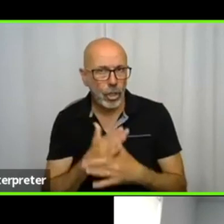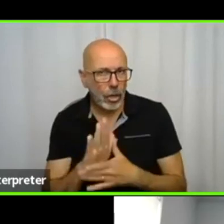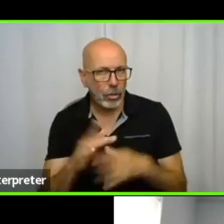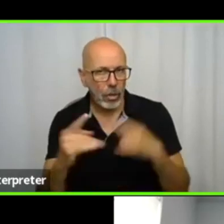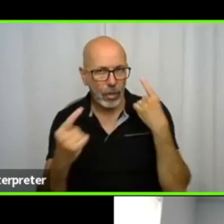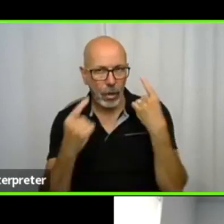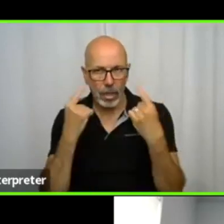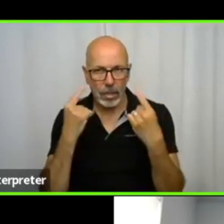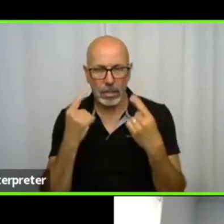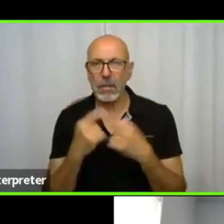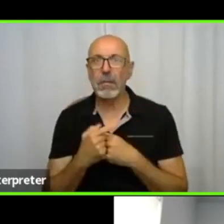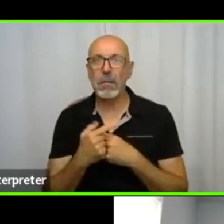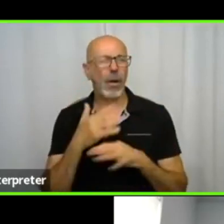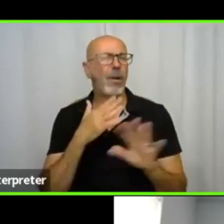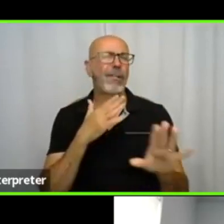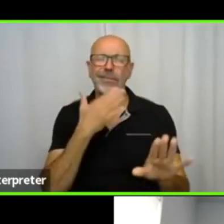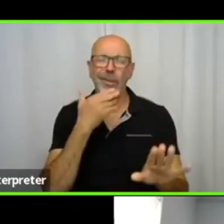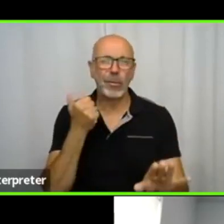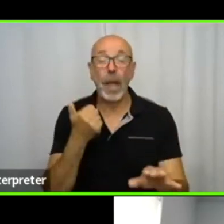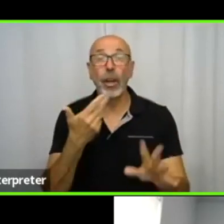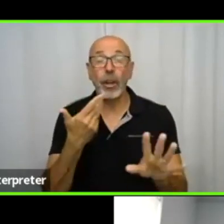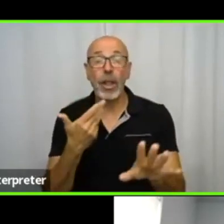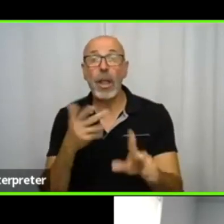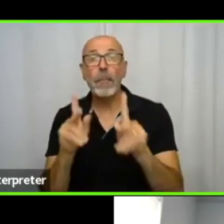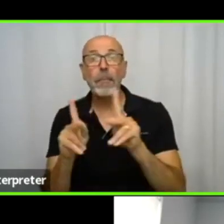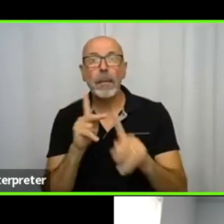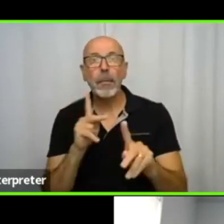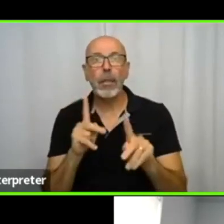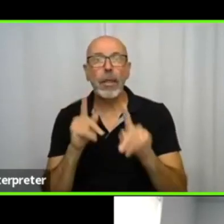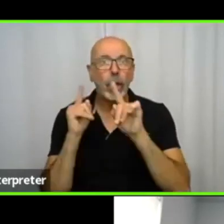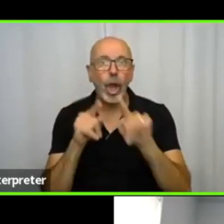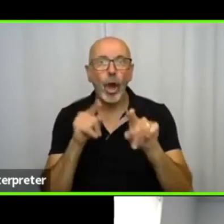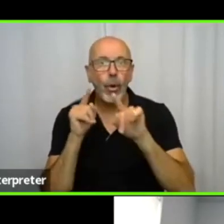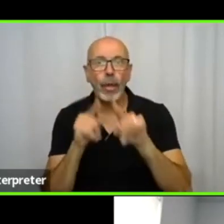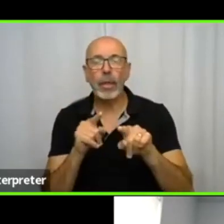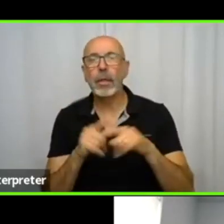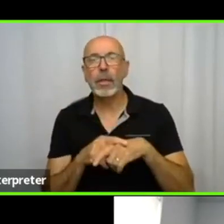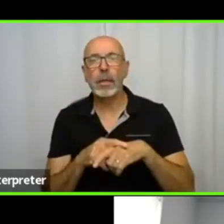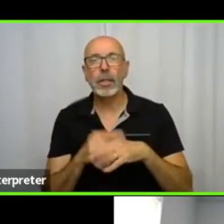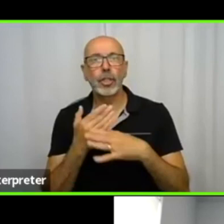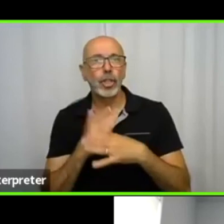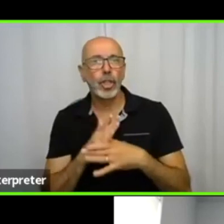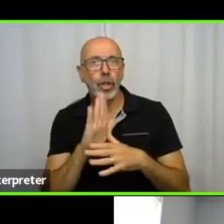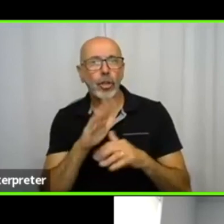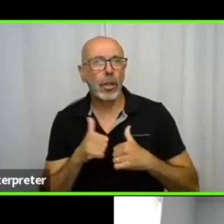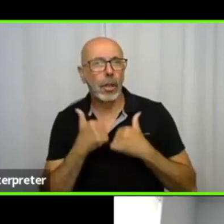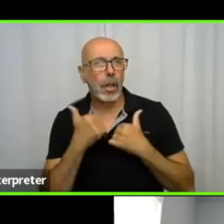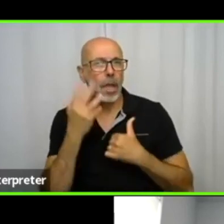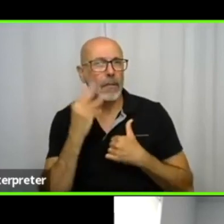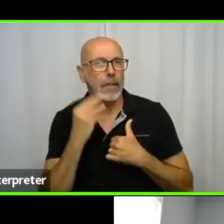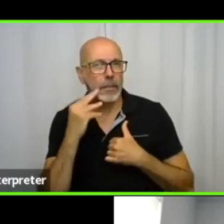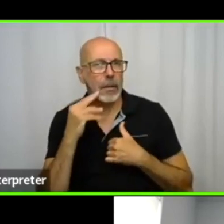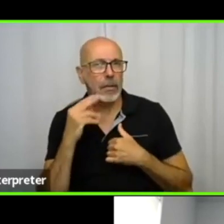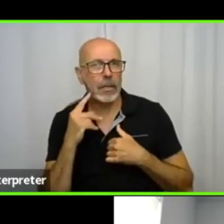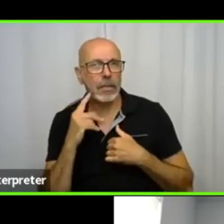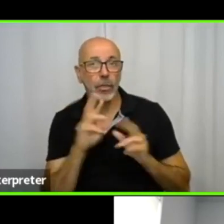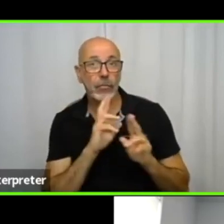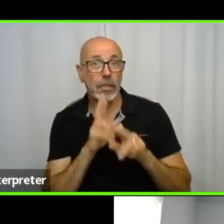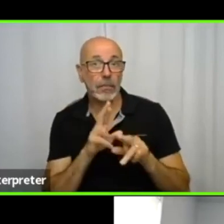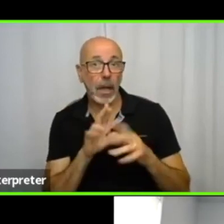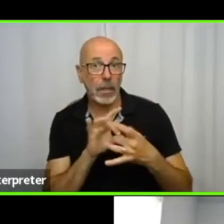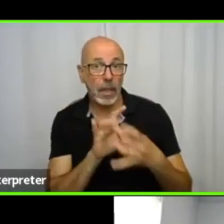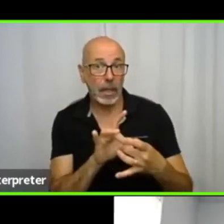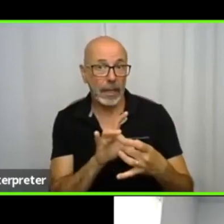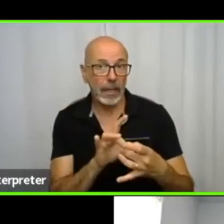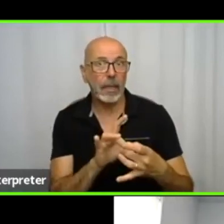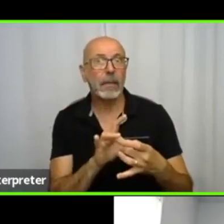thoughts. Even better, those of you that are going in to share your lived experience in response to the link in the